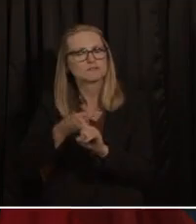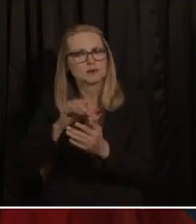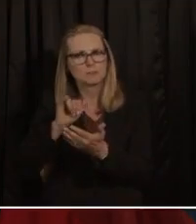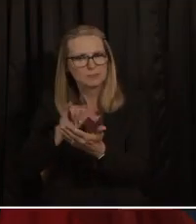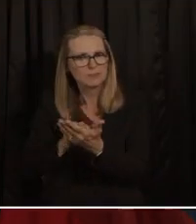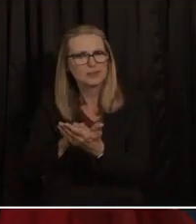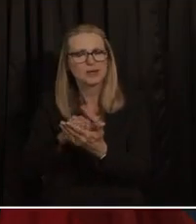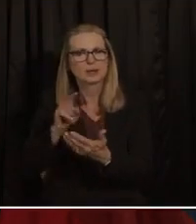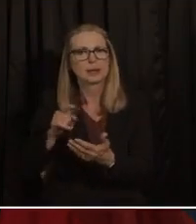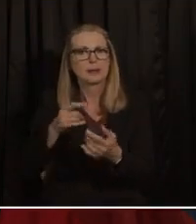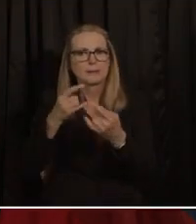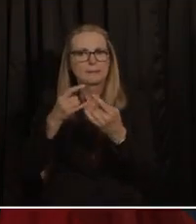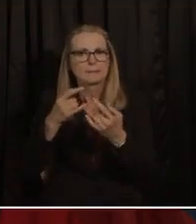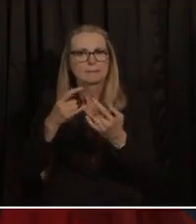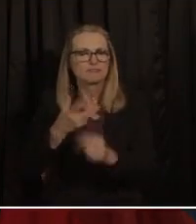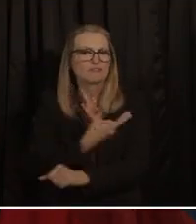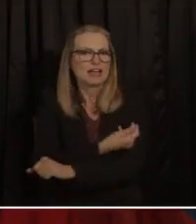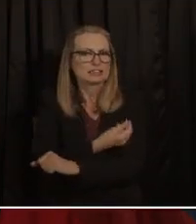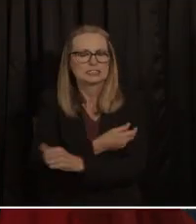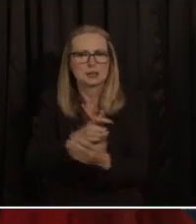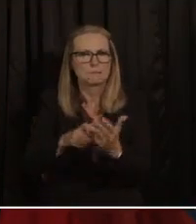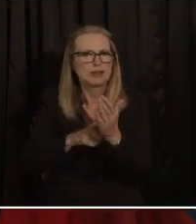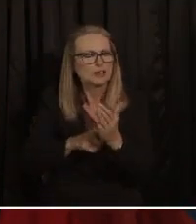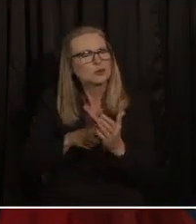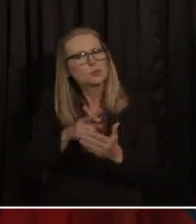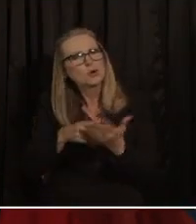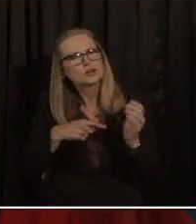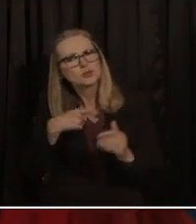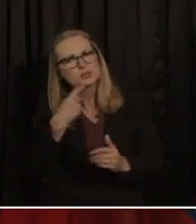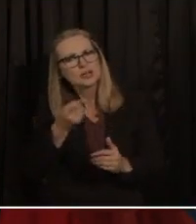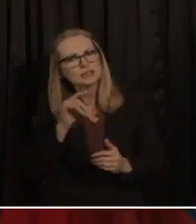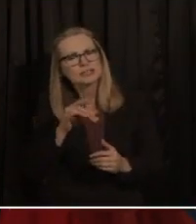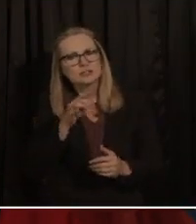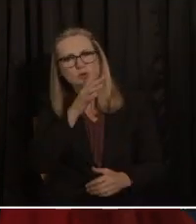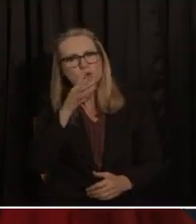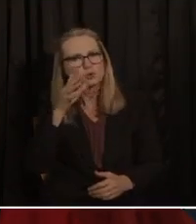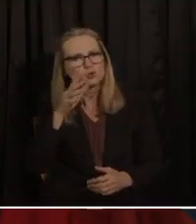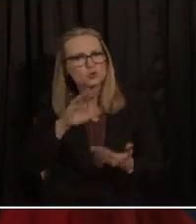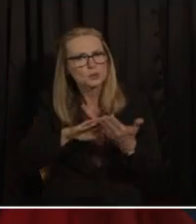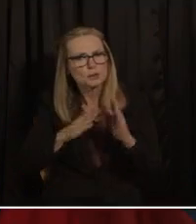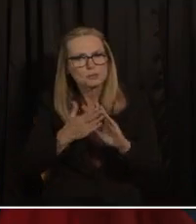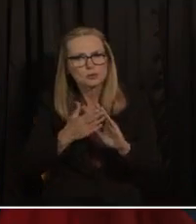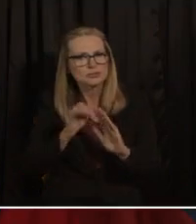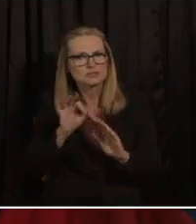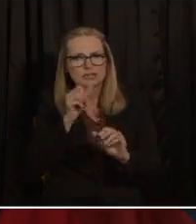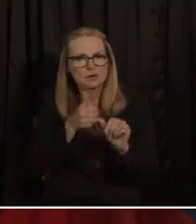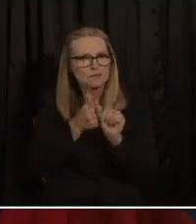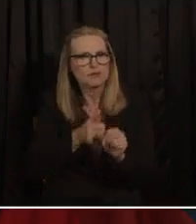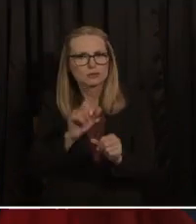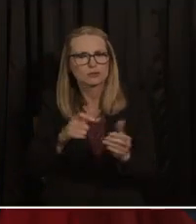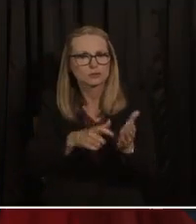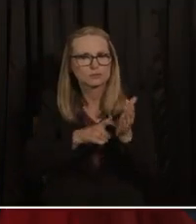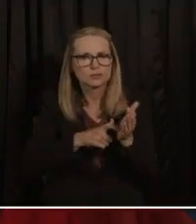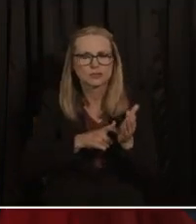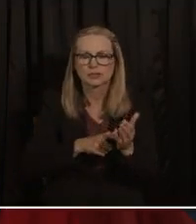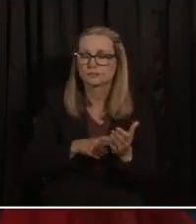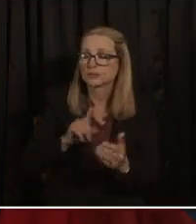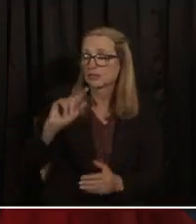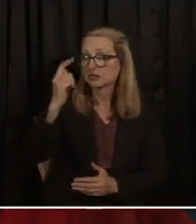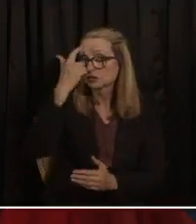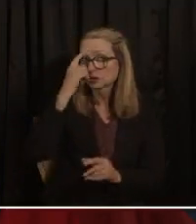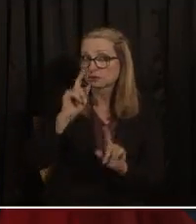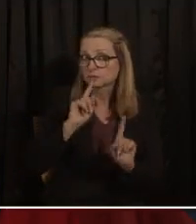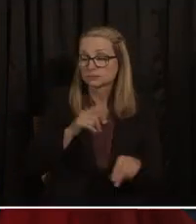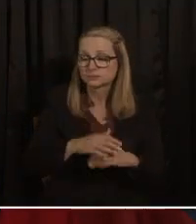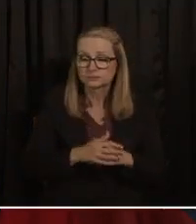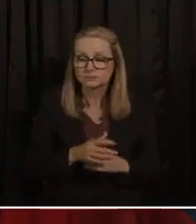communities struggling with these mandates? Well, first of all, I think that they're directing their attention in the wrong direction. They will